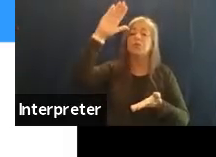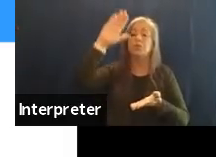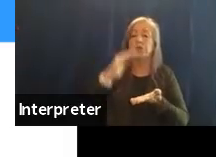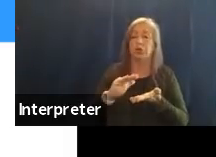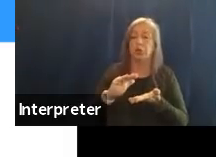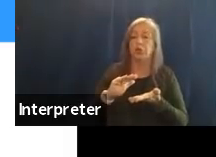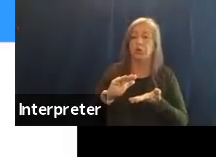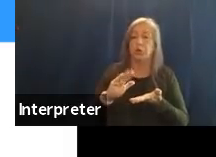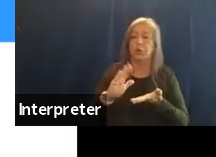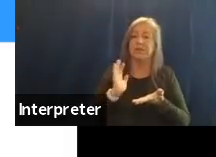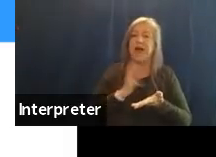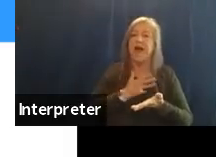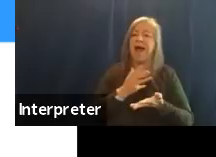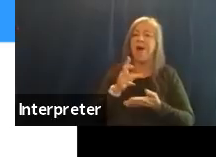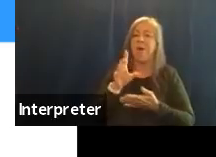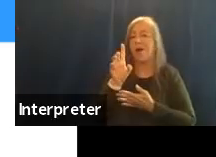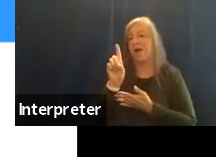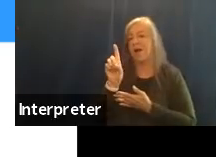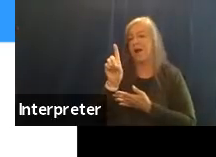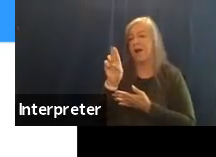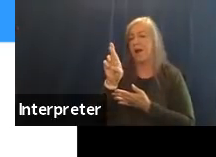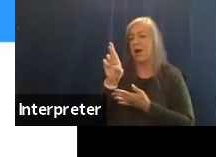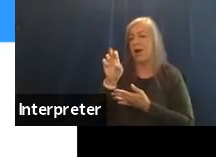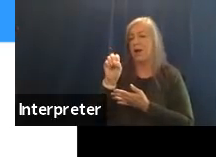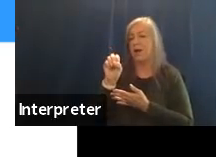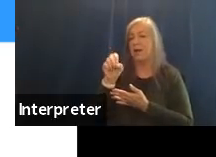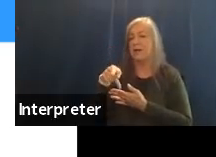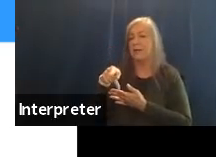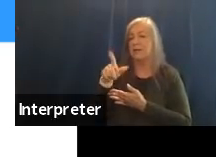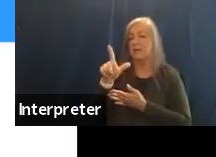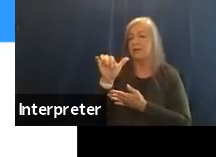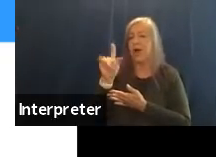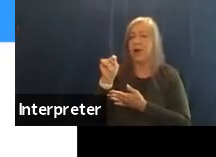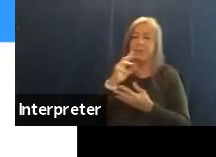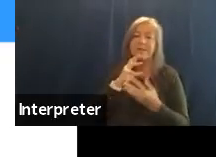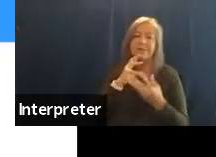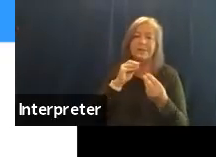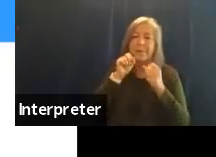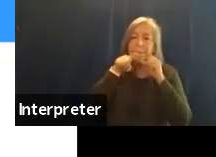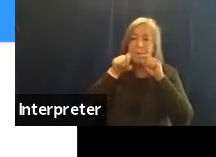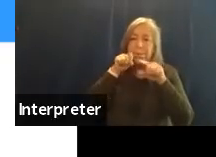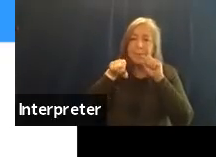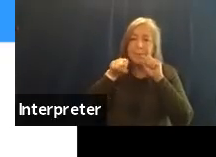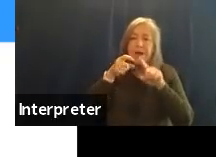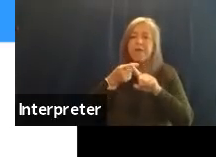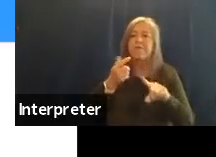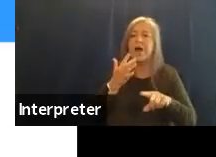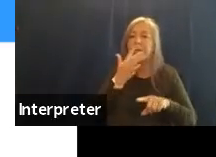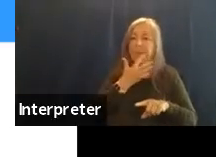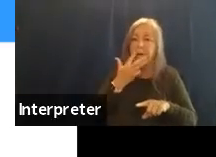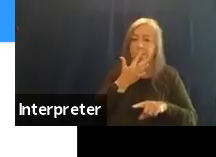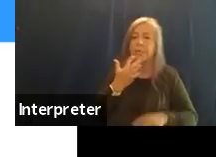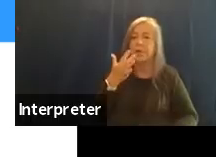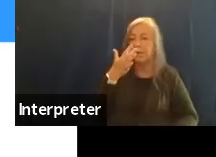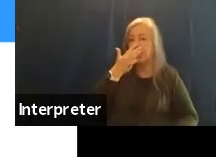air around us. And so cloth face covering reduces the amount of germs that we're spreading around to each other.